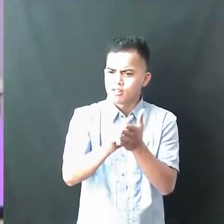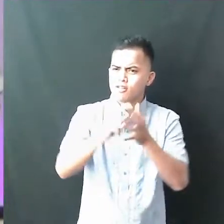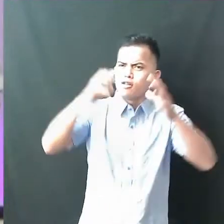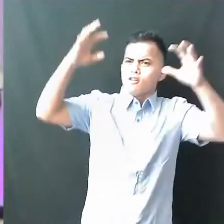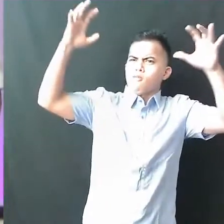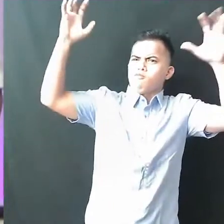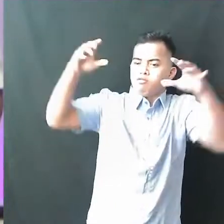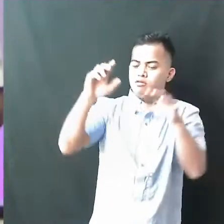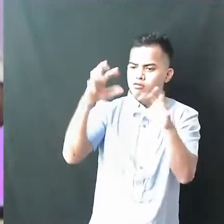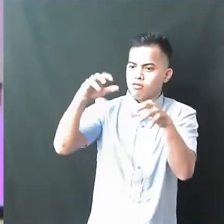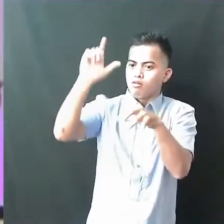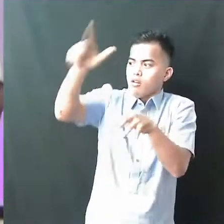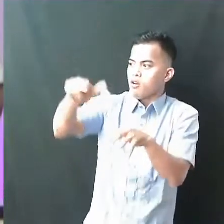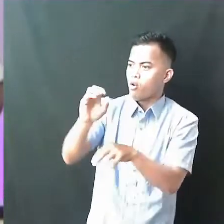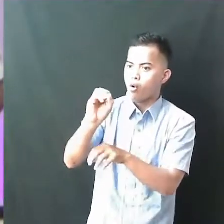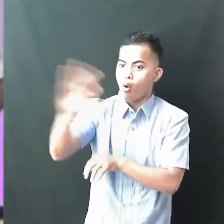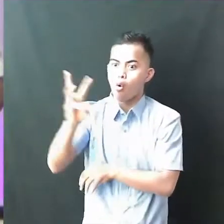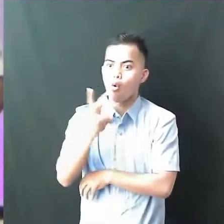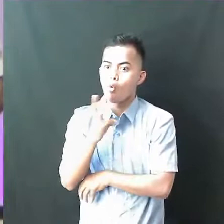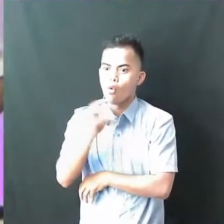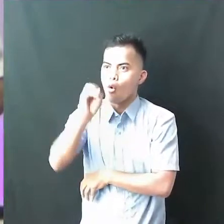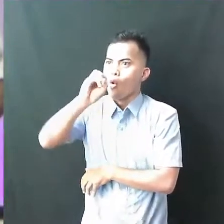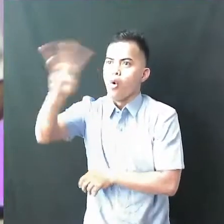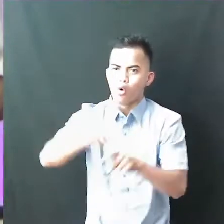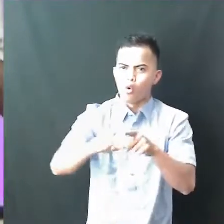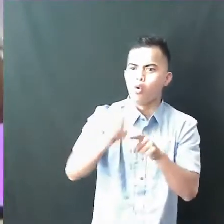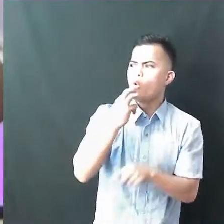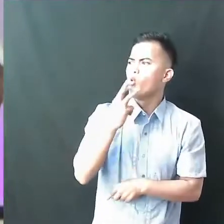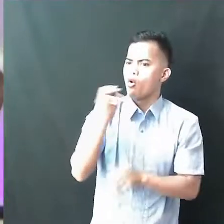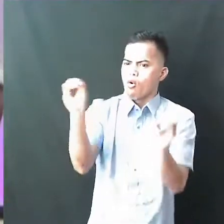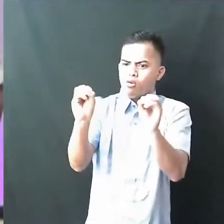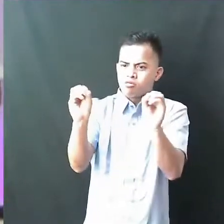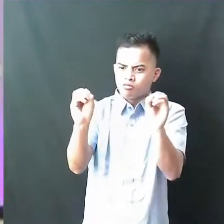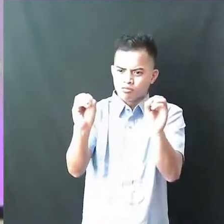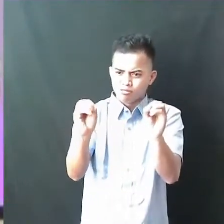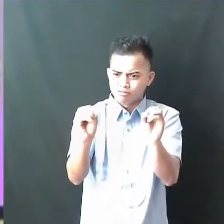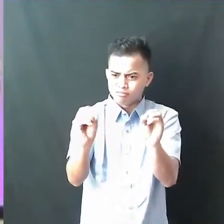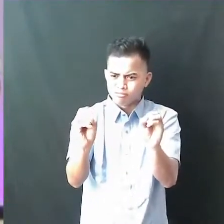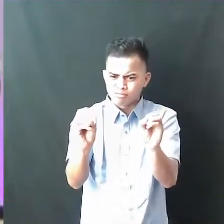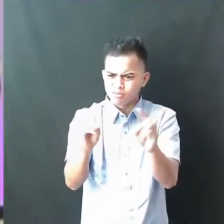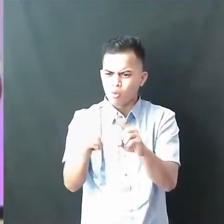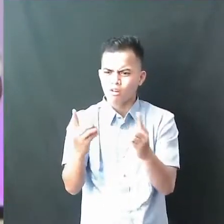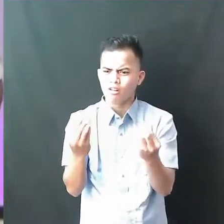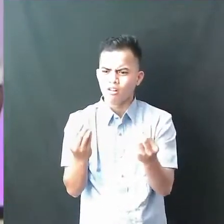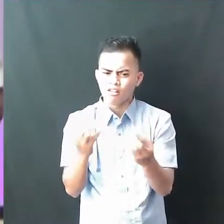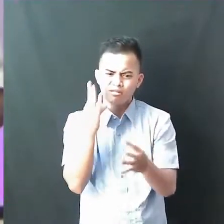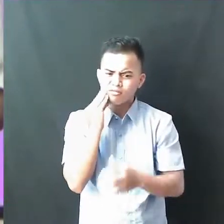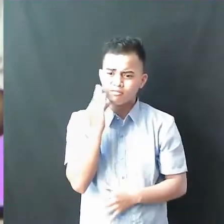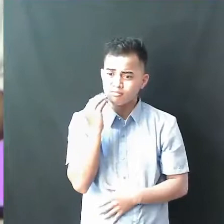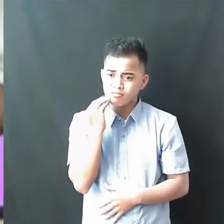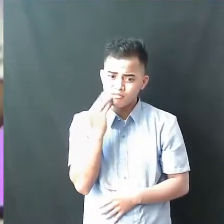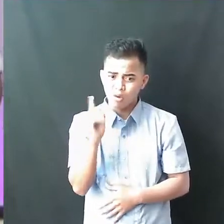off, when the electricity was shut off, when the things that you wanted to do, you couldn't